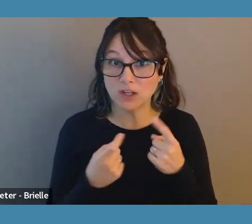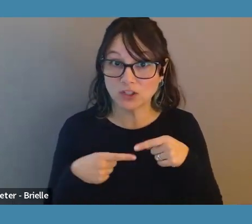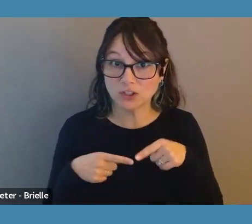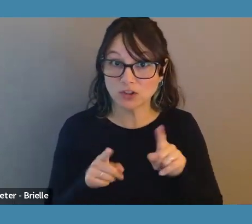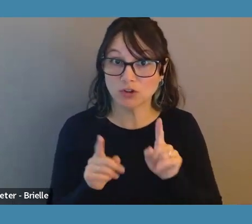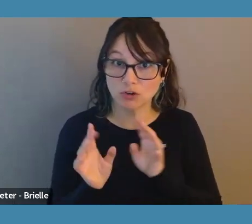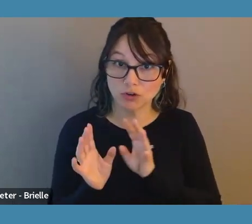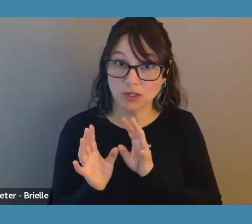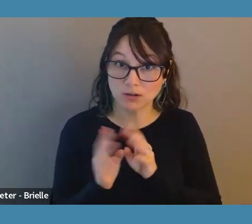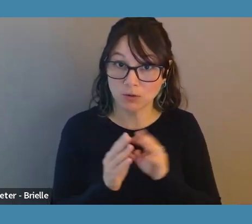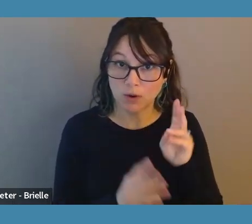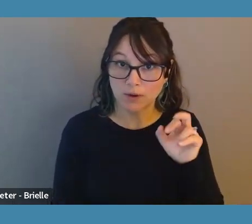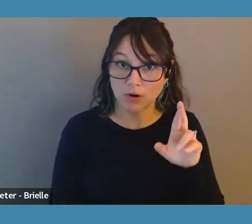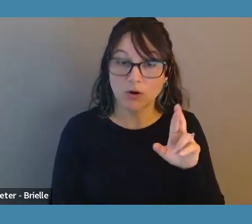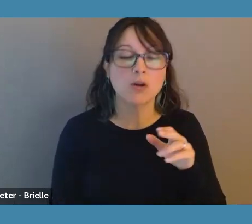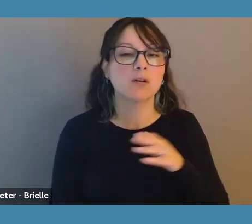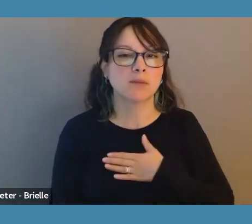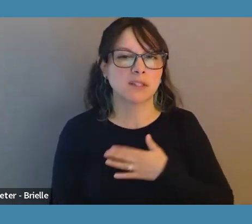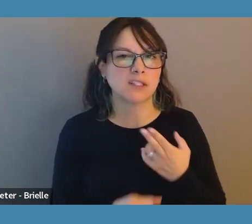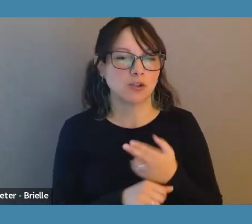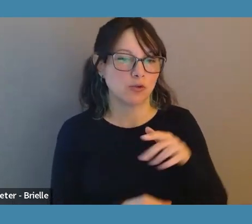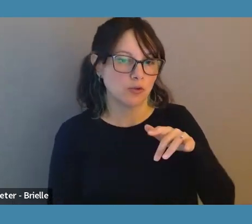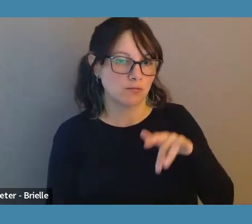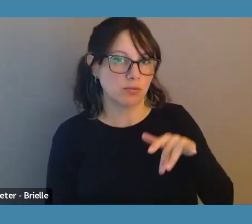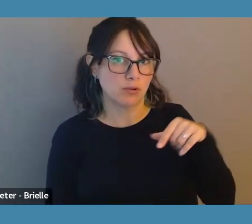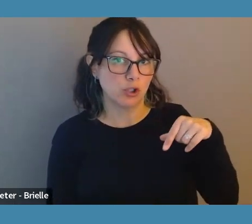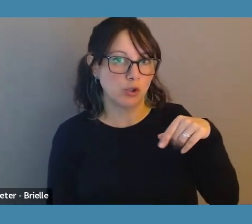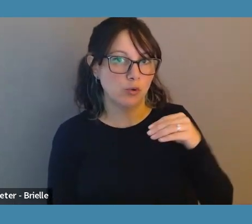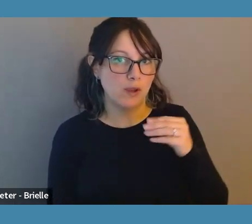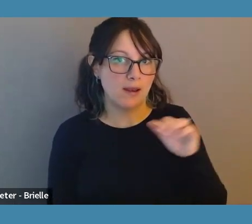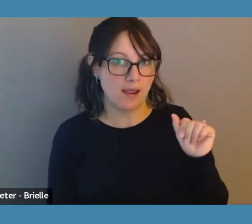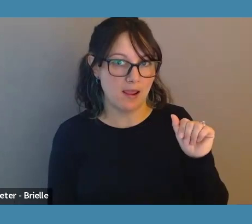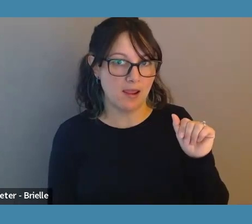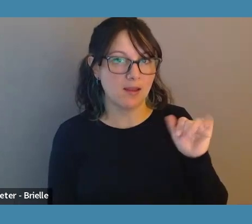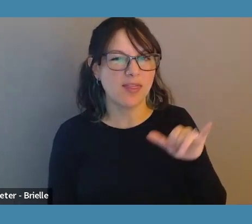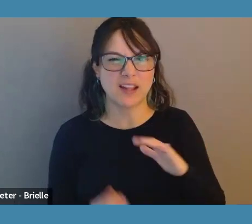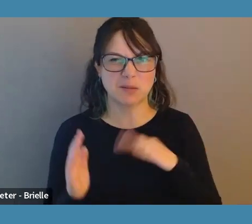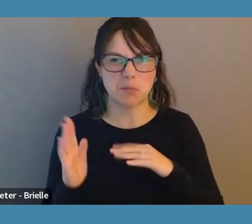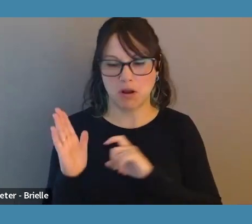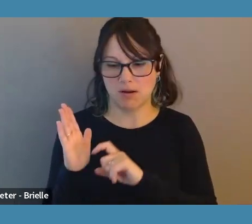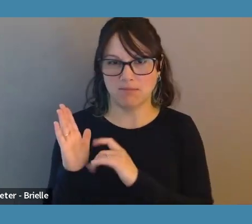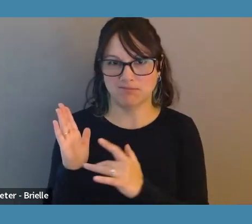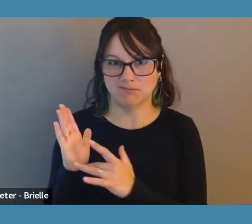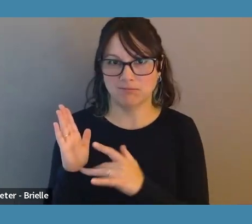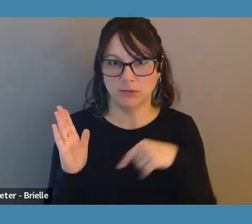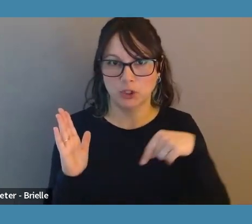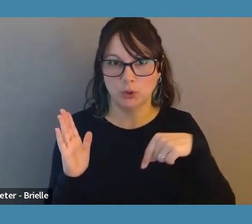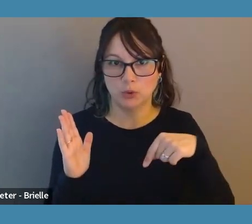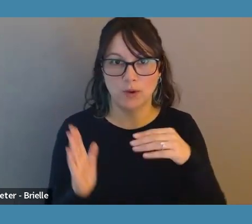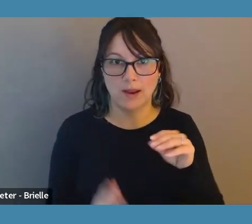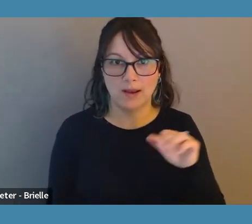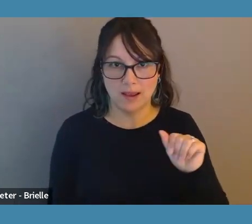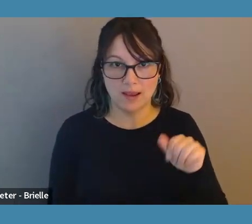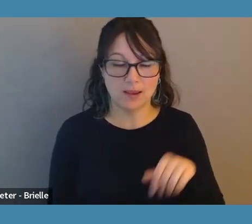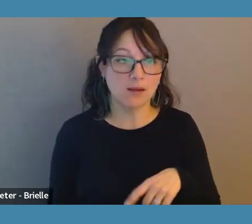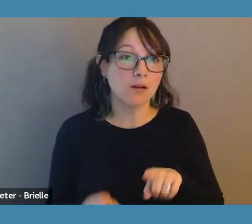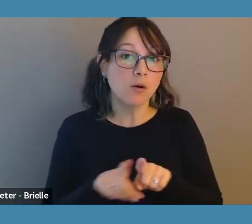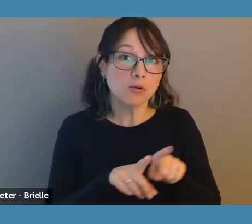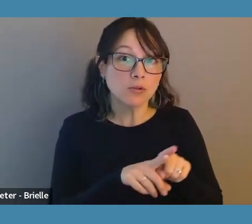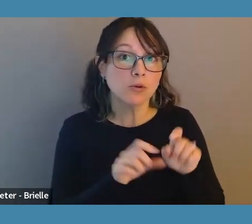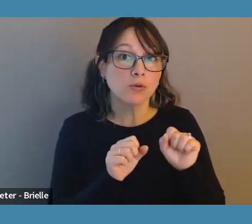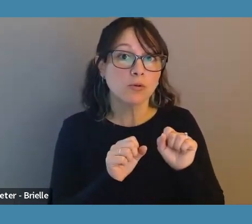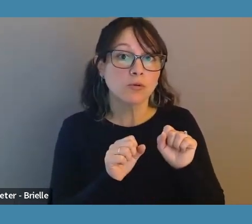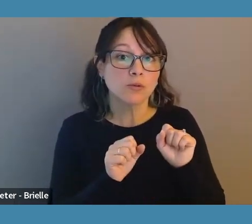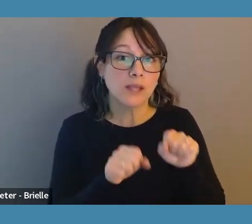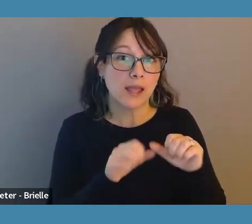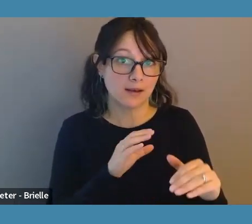webinar, please submit them in the Q&A. The Q&A button is at the bottom of your screen, and you can also send them to